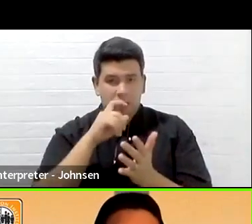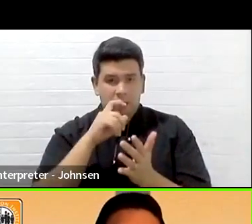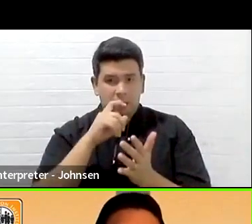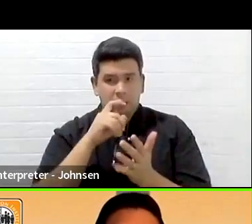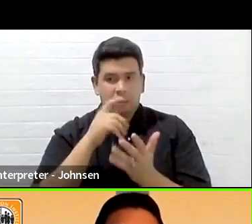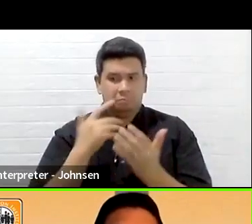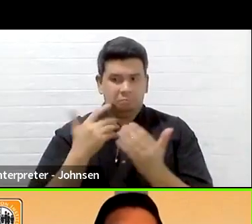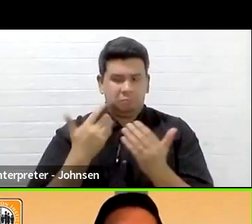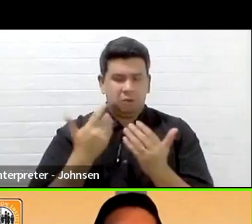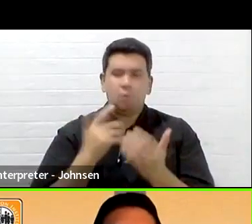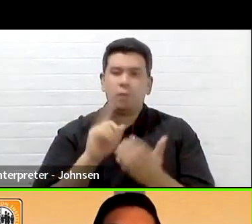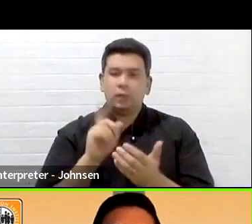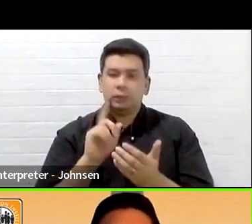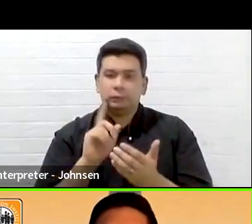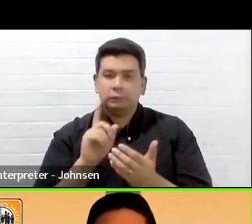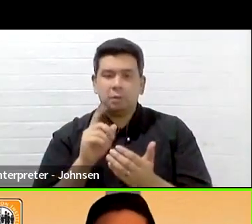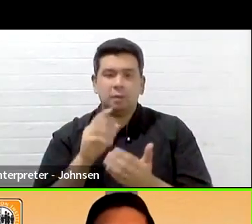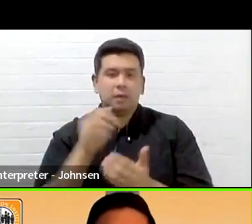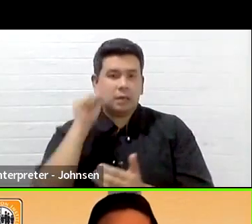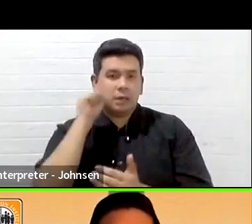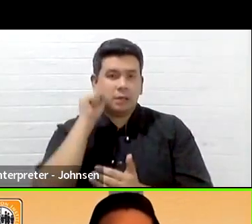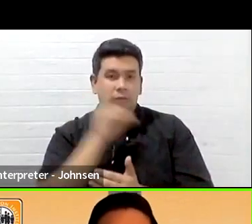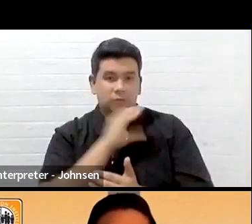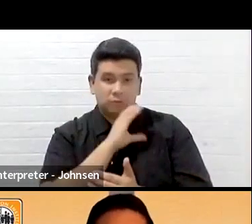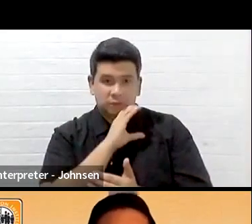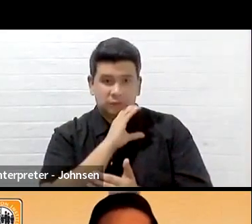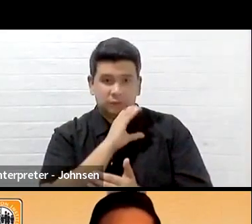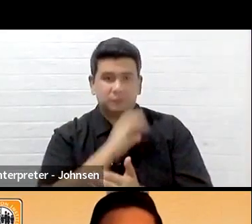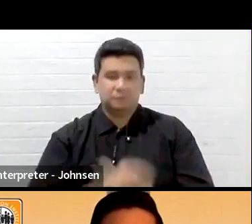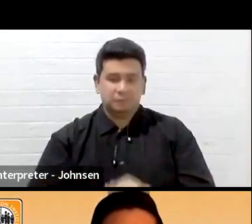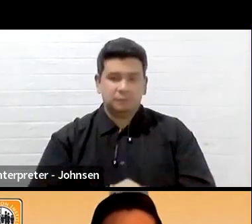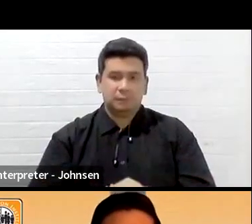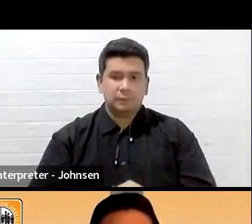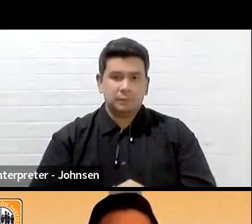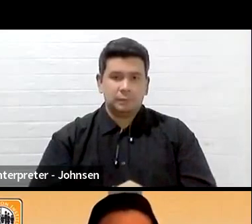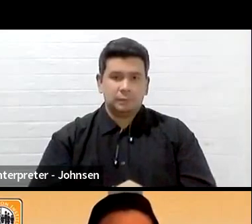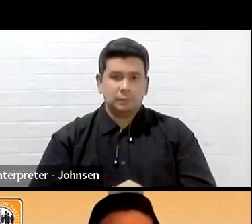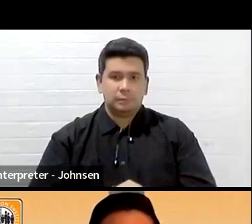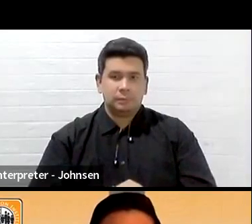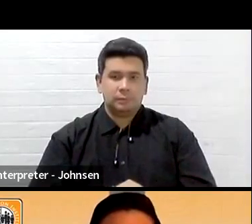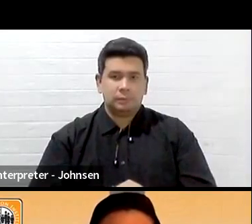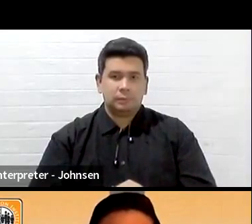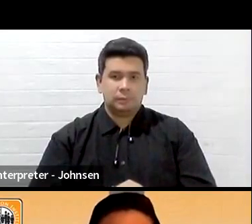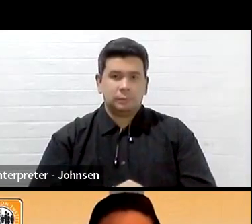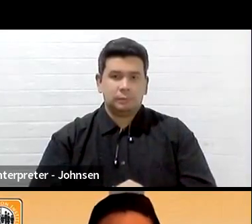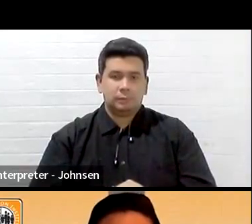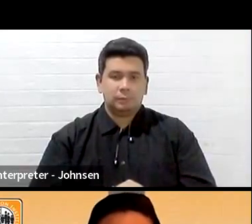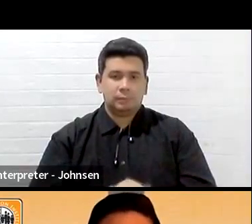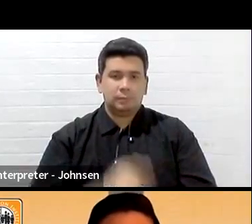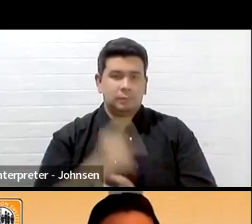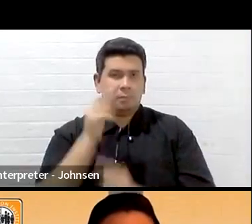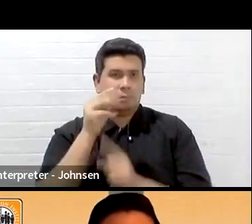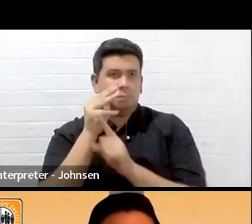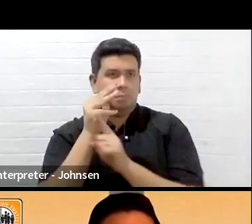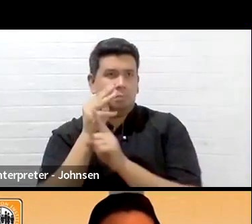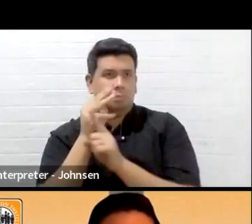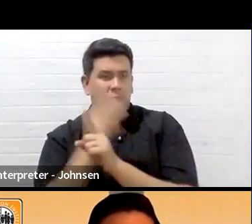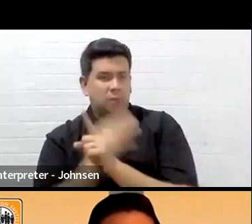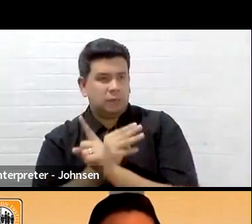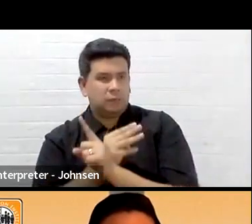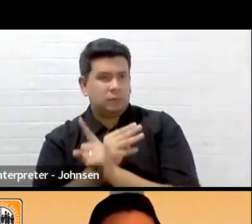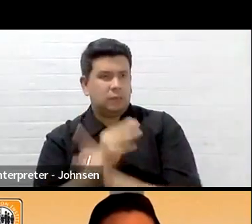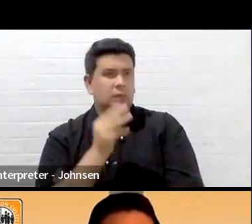elderly age groups. Yeah. Do we have a projected excess deaths from March 2021 to March